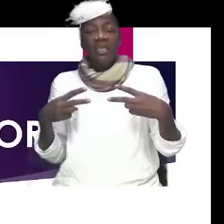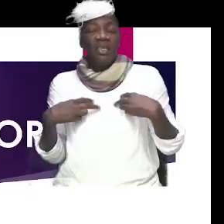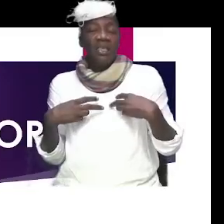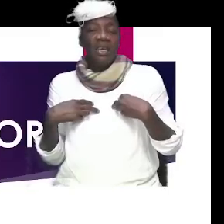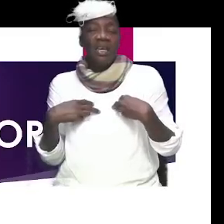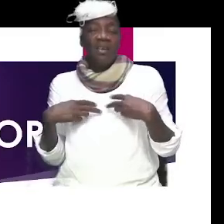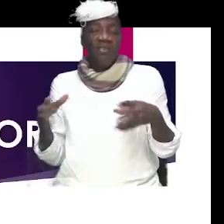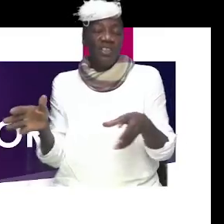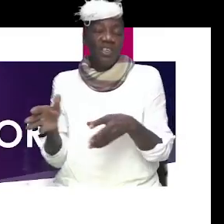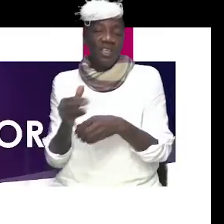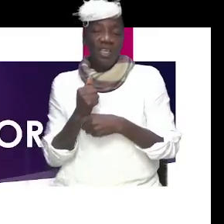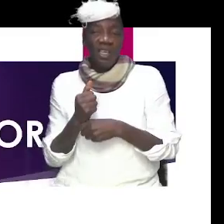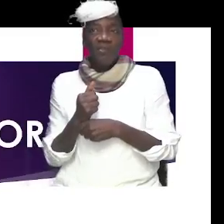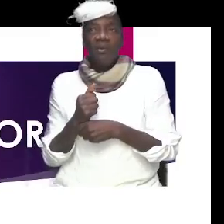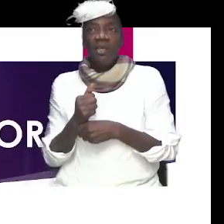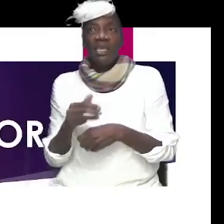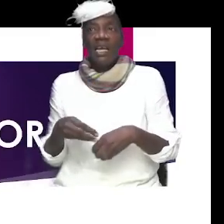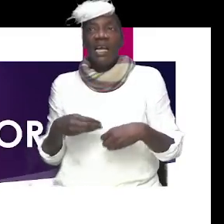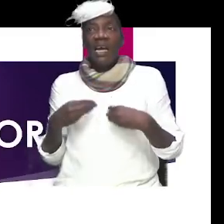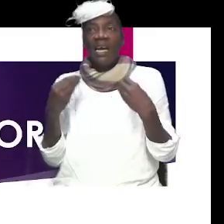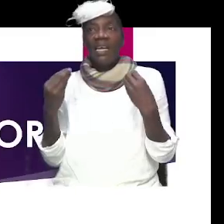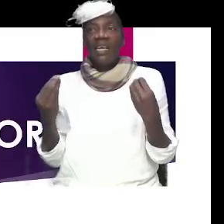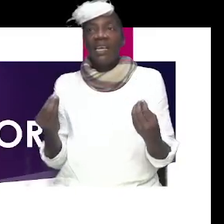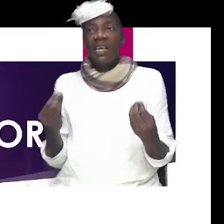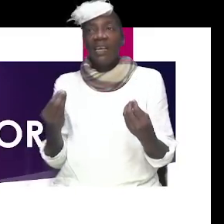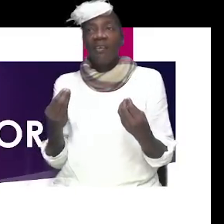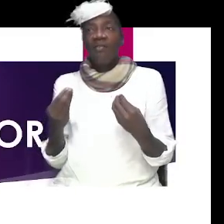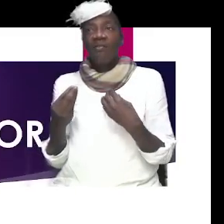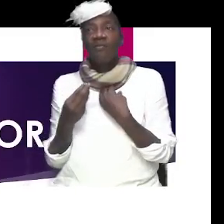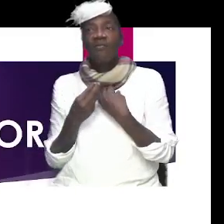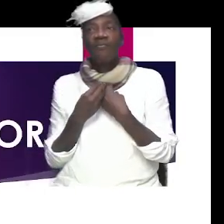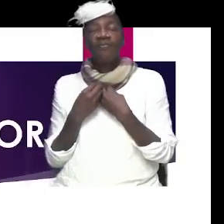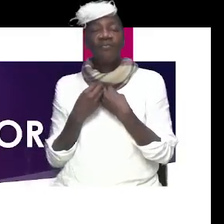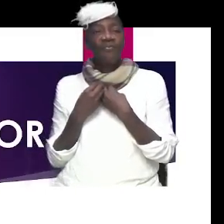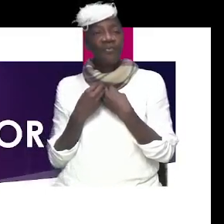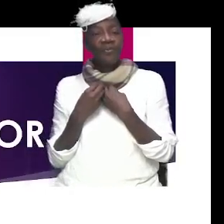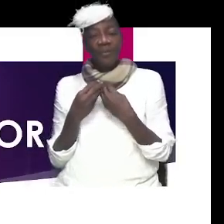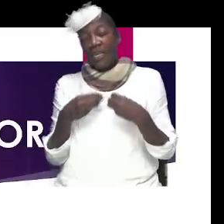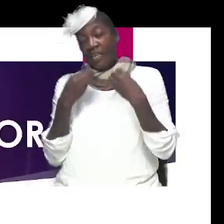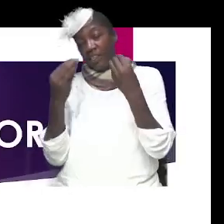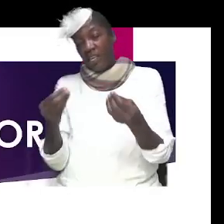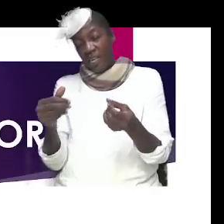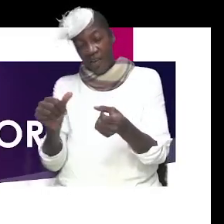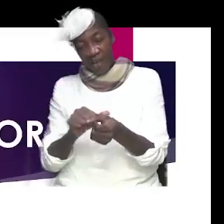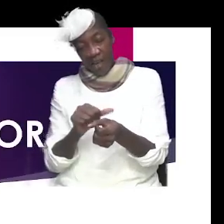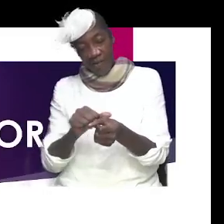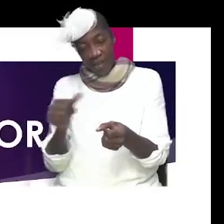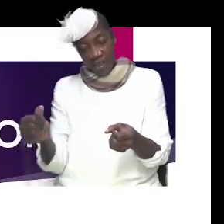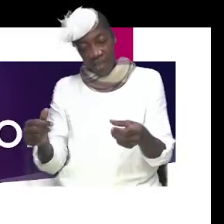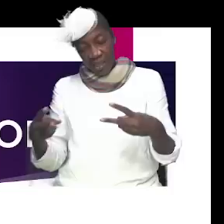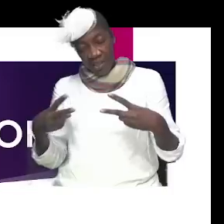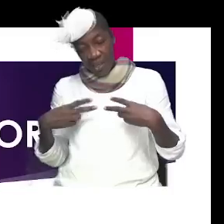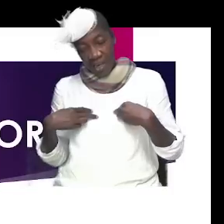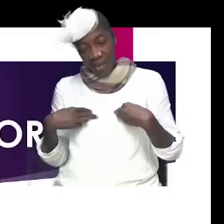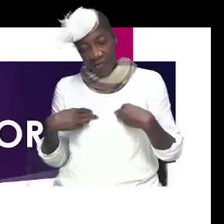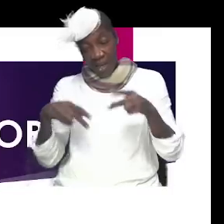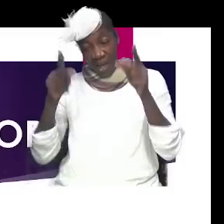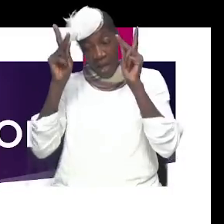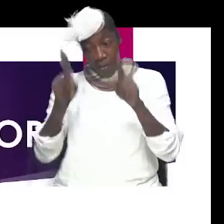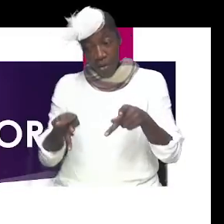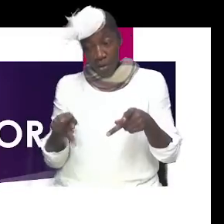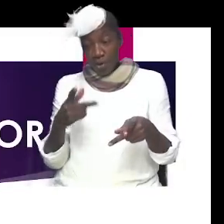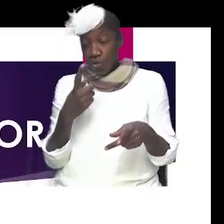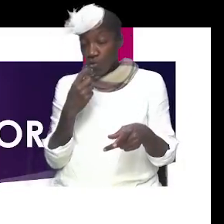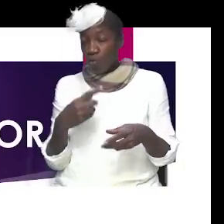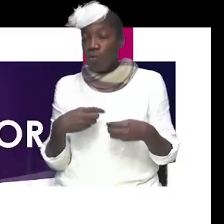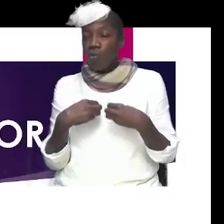took from it and gave. In fact, when she gave everything that she had. A person that gives